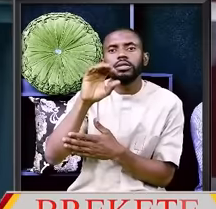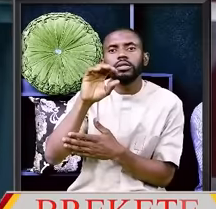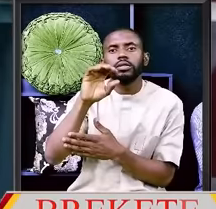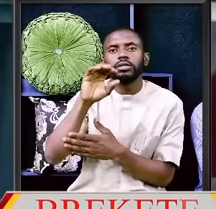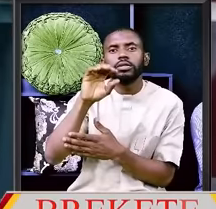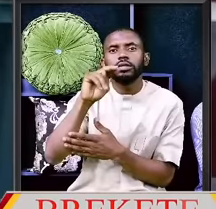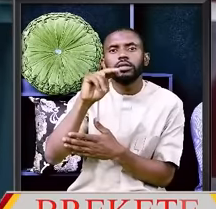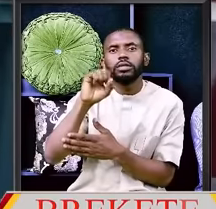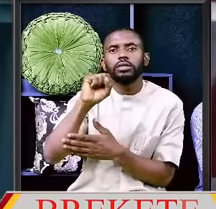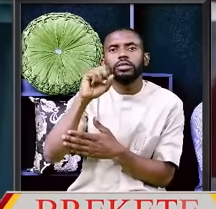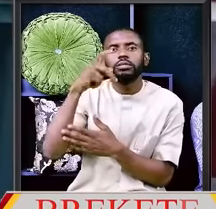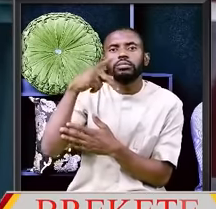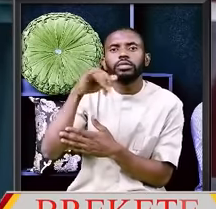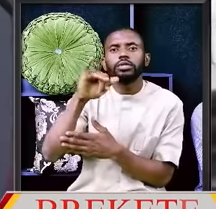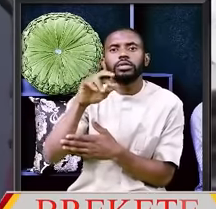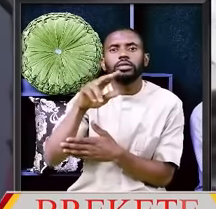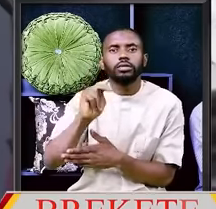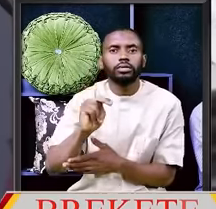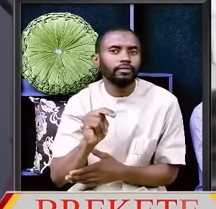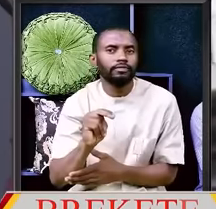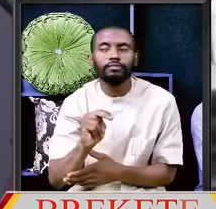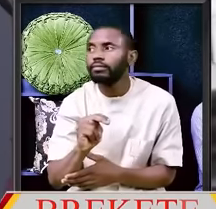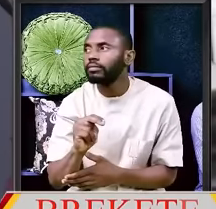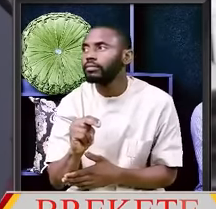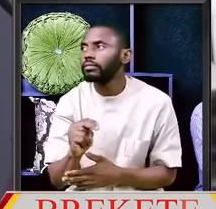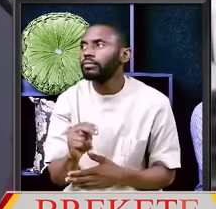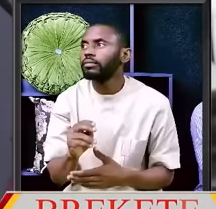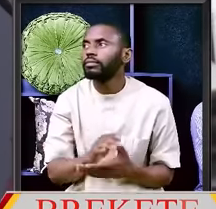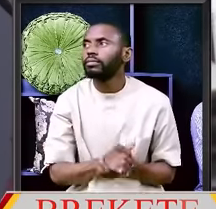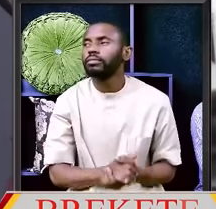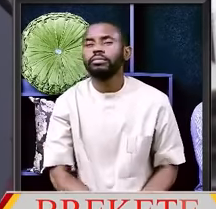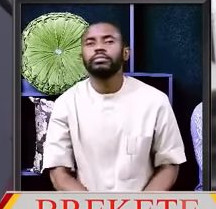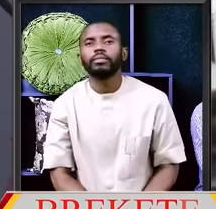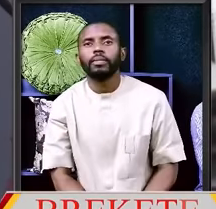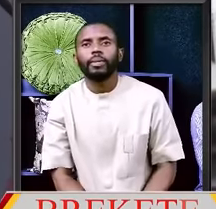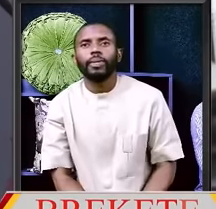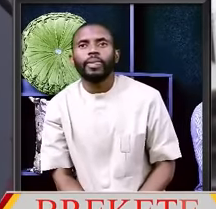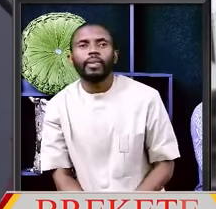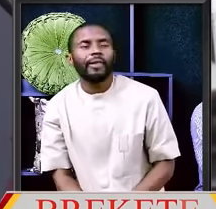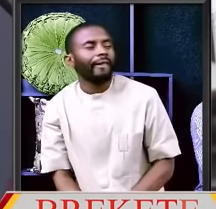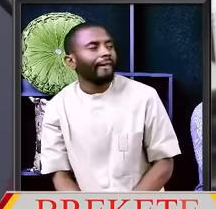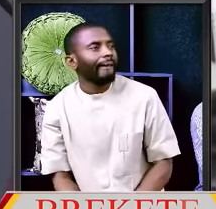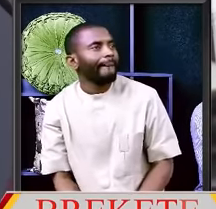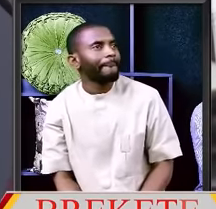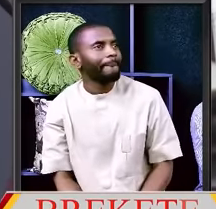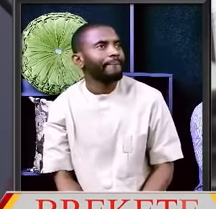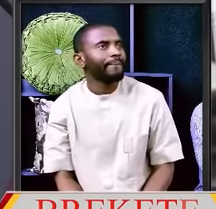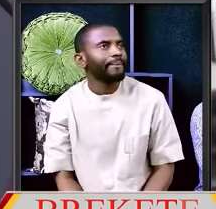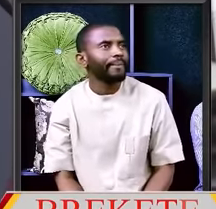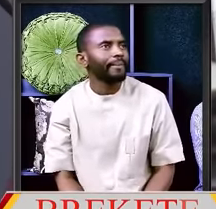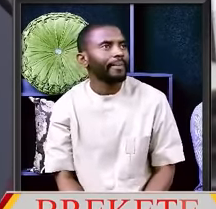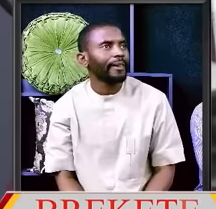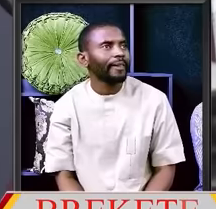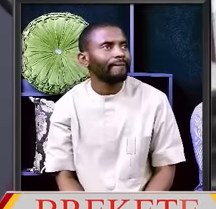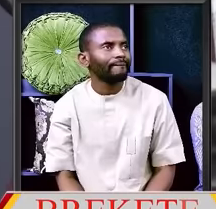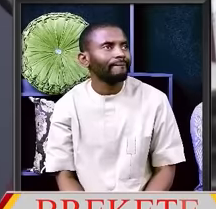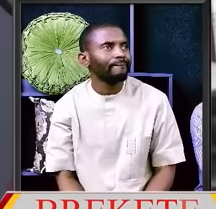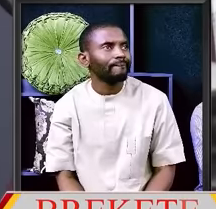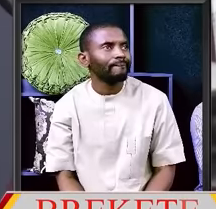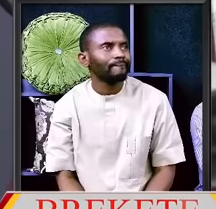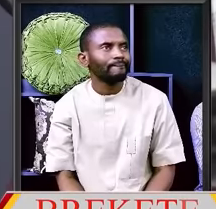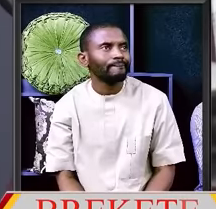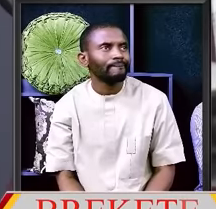I'm listening. Hallelujah, sir. Hallelujah. I will interpret. Hallelujah, sir. Hallelujah. Olorun